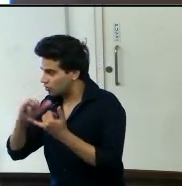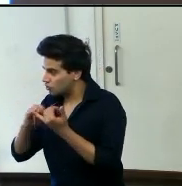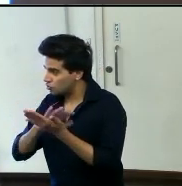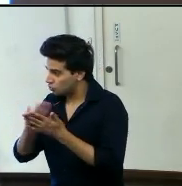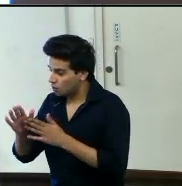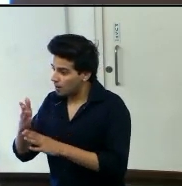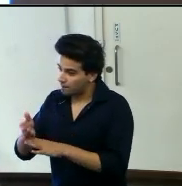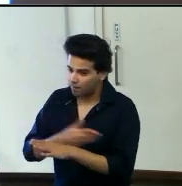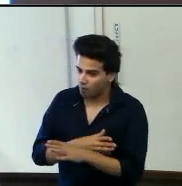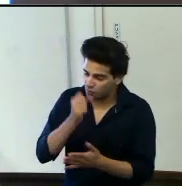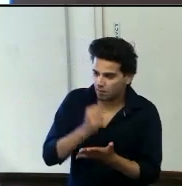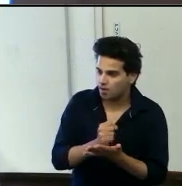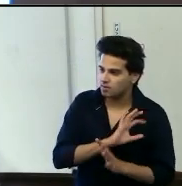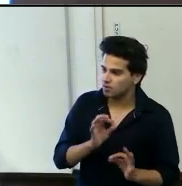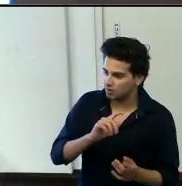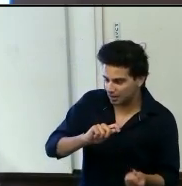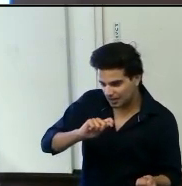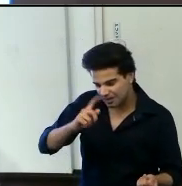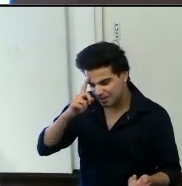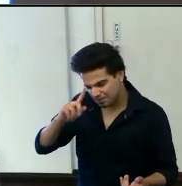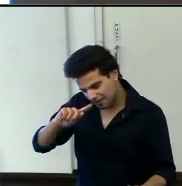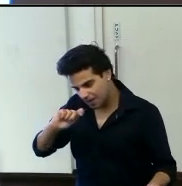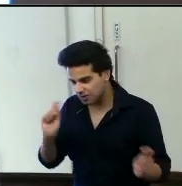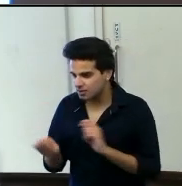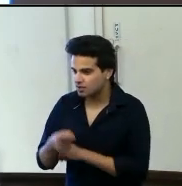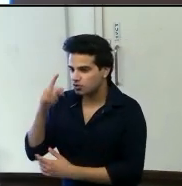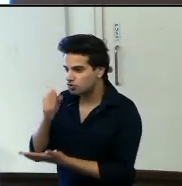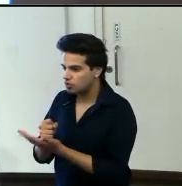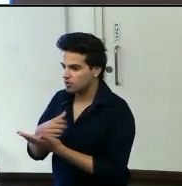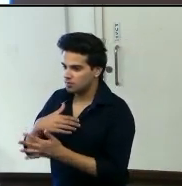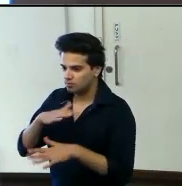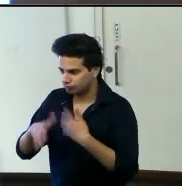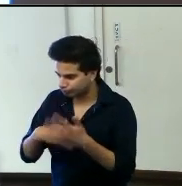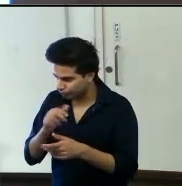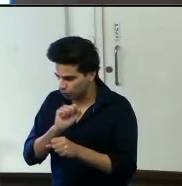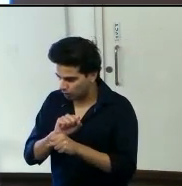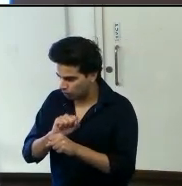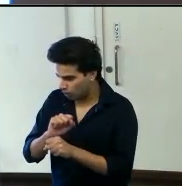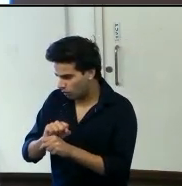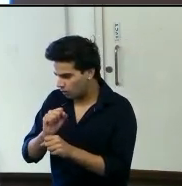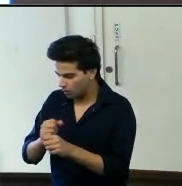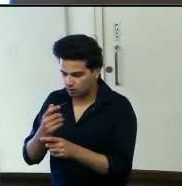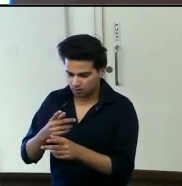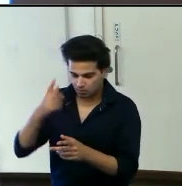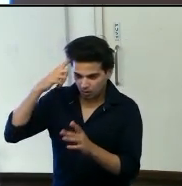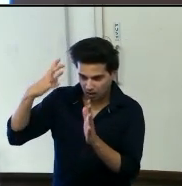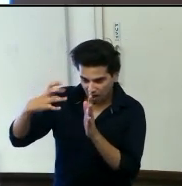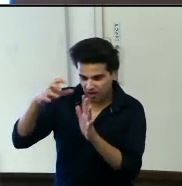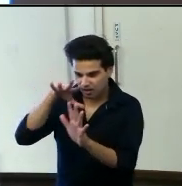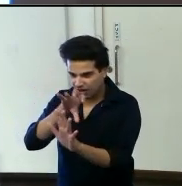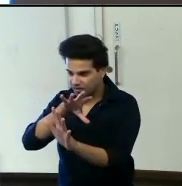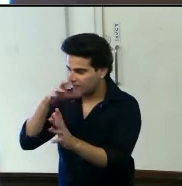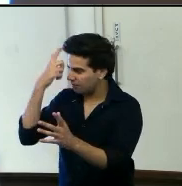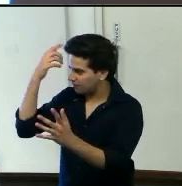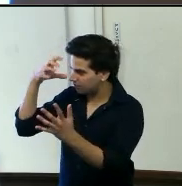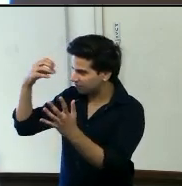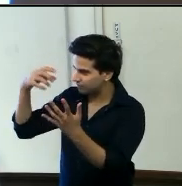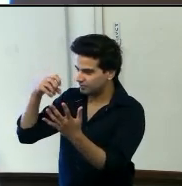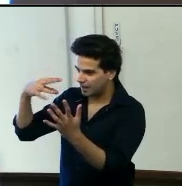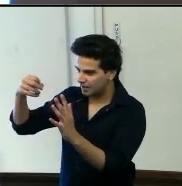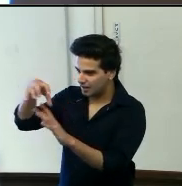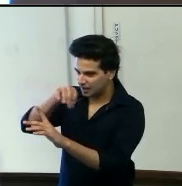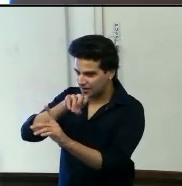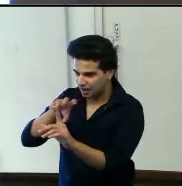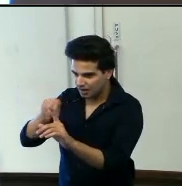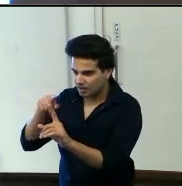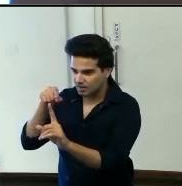there in the beginning, and then as we play along doing different kind of light from different angles, we figure out. Then at one